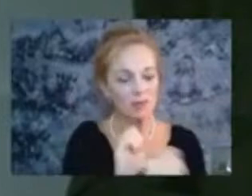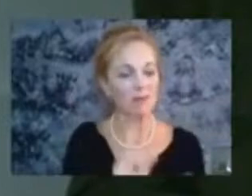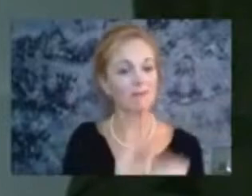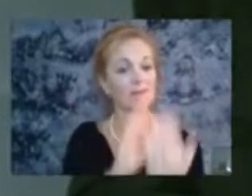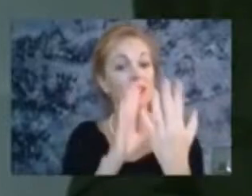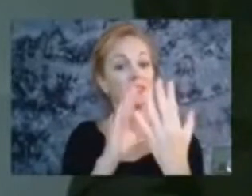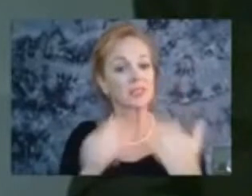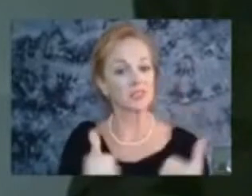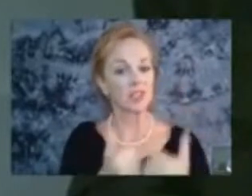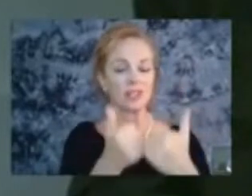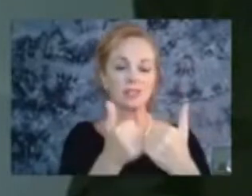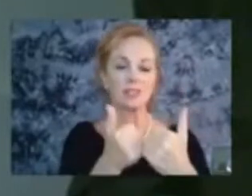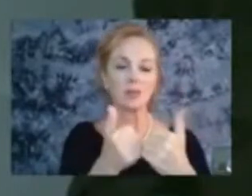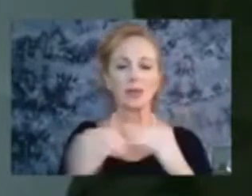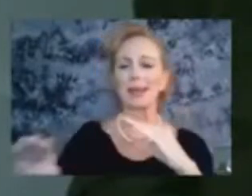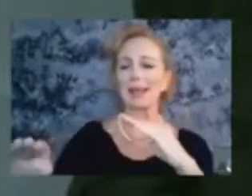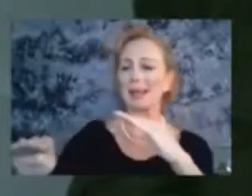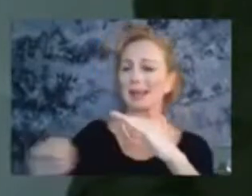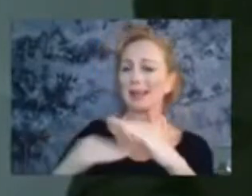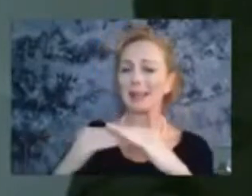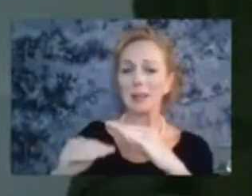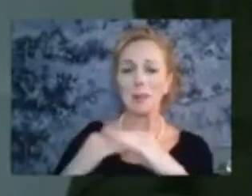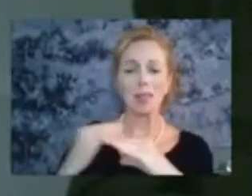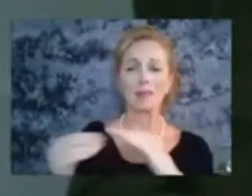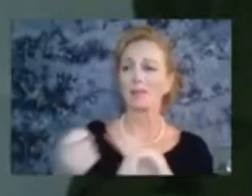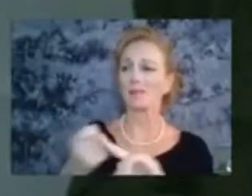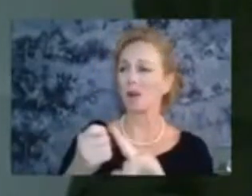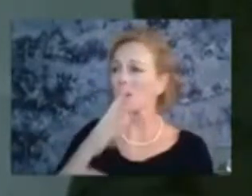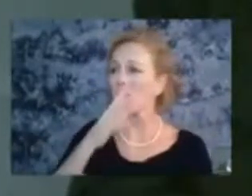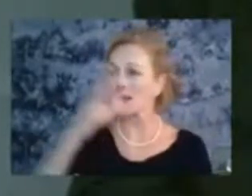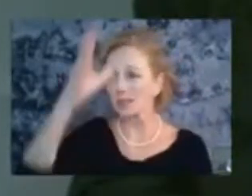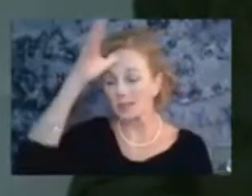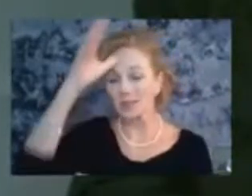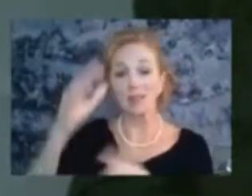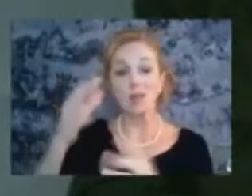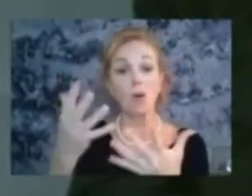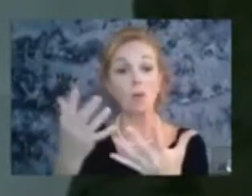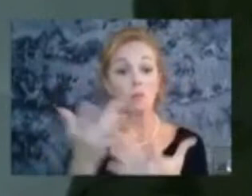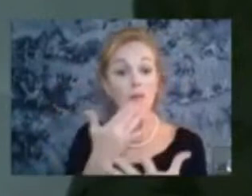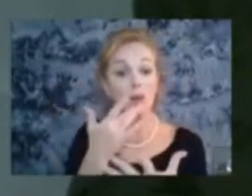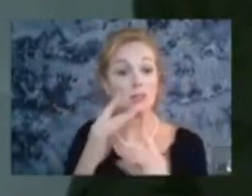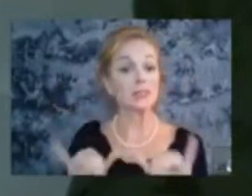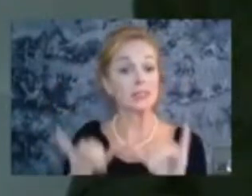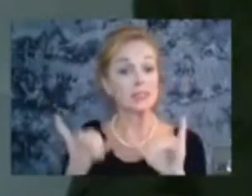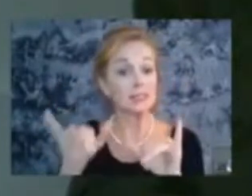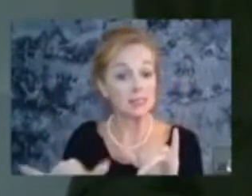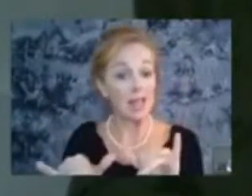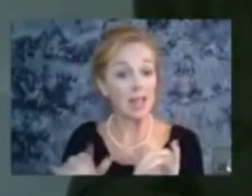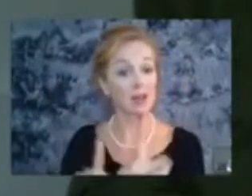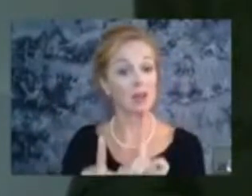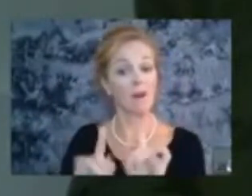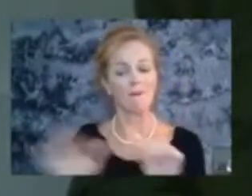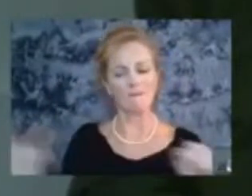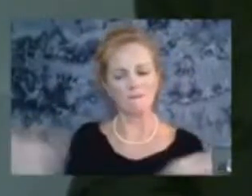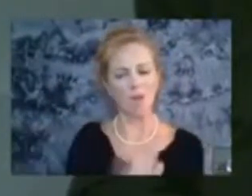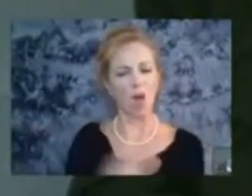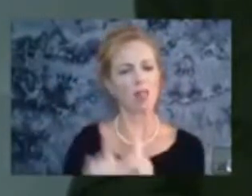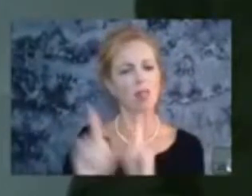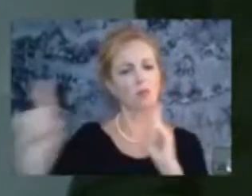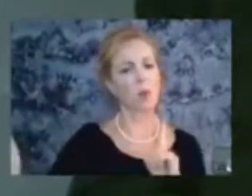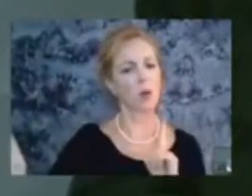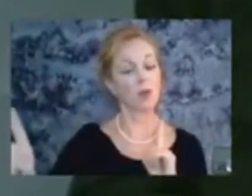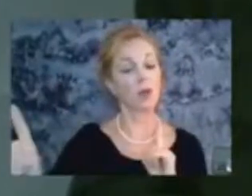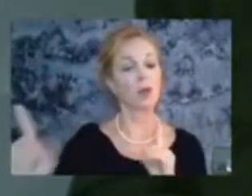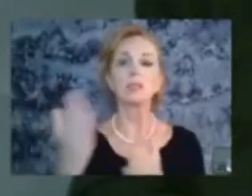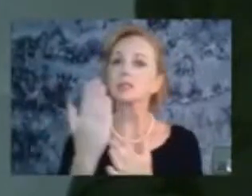getting emails continuously from parents that want us to stay in full remote, that want us to go back tomorrow, that want us to go back next